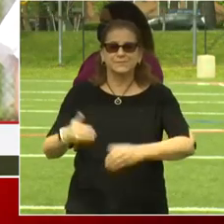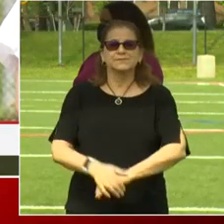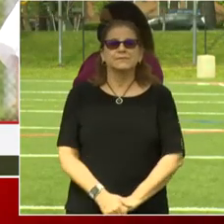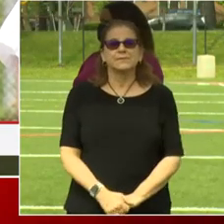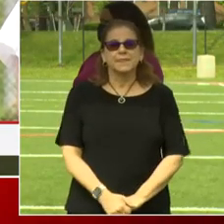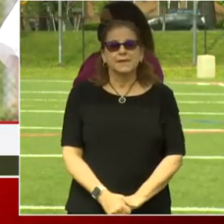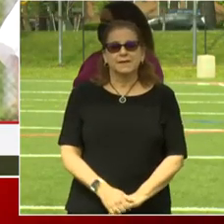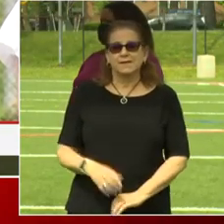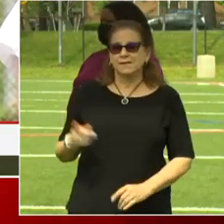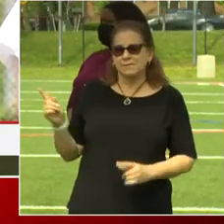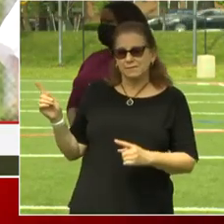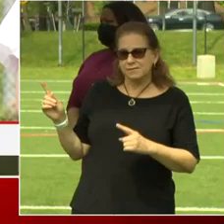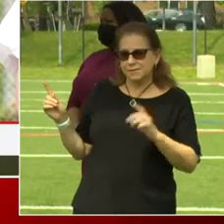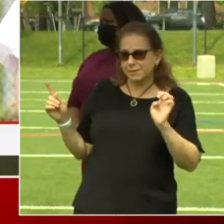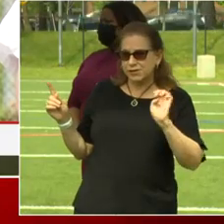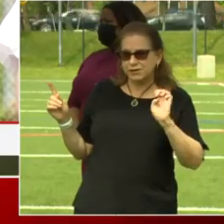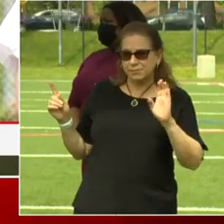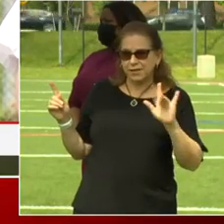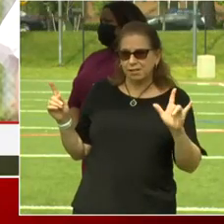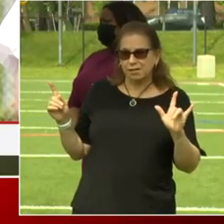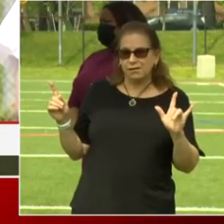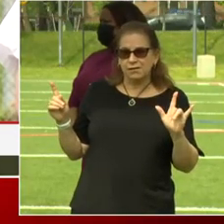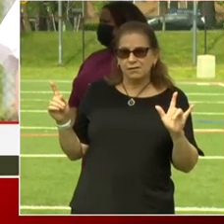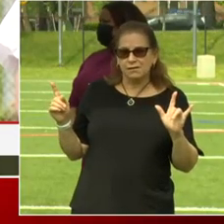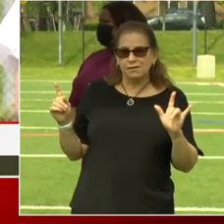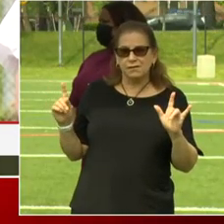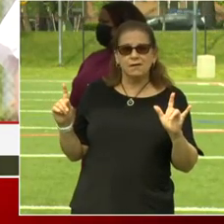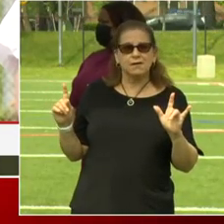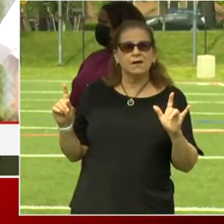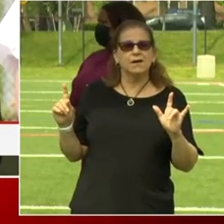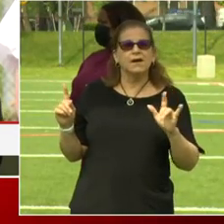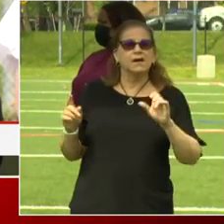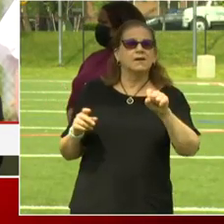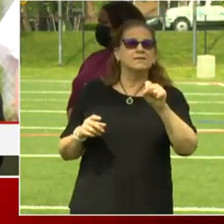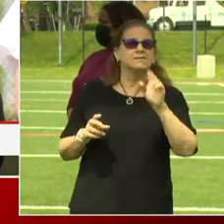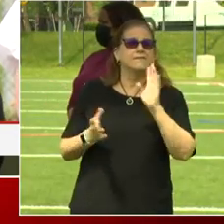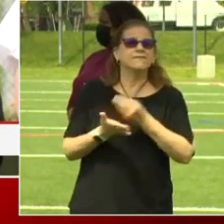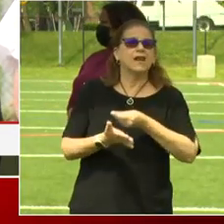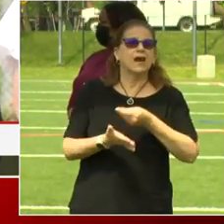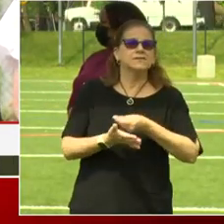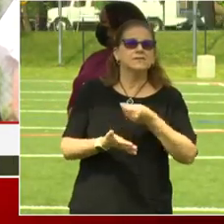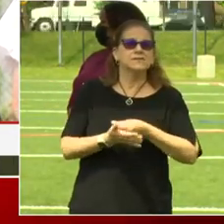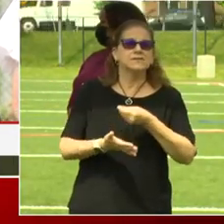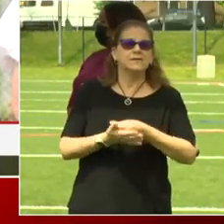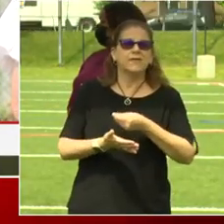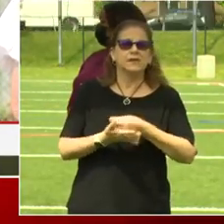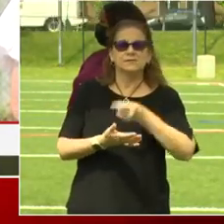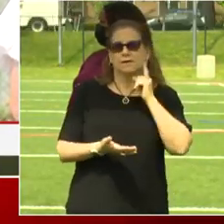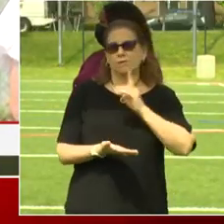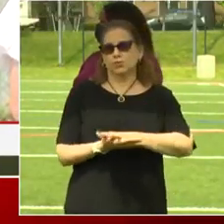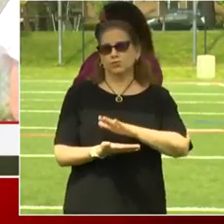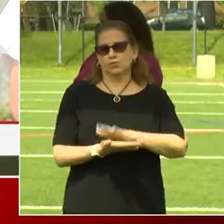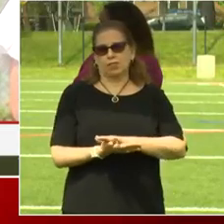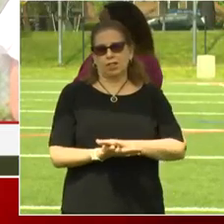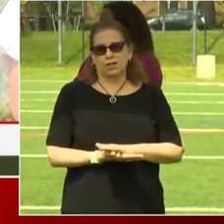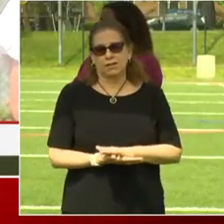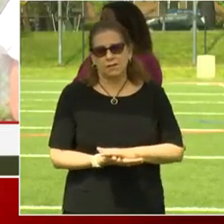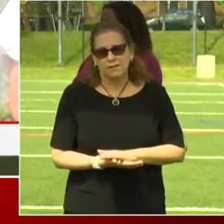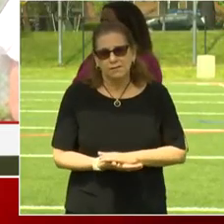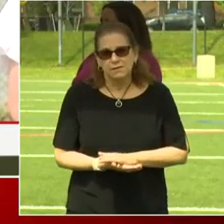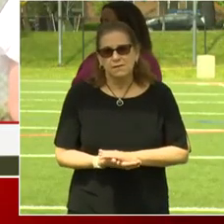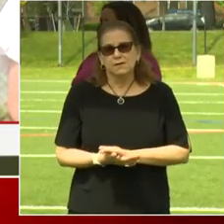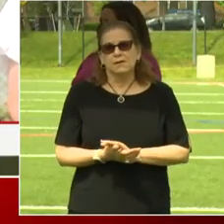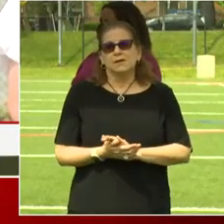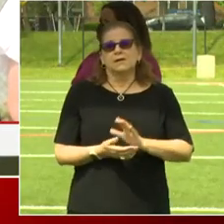emergency bill that speaks to funding for our schools, to make clear the